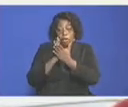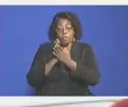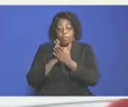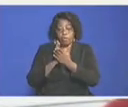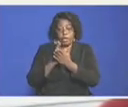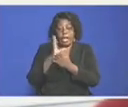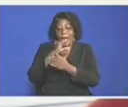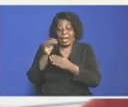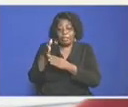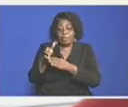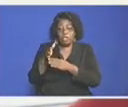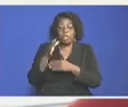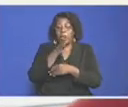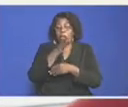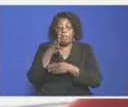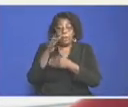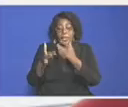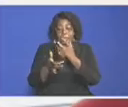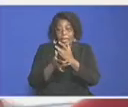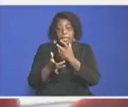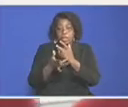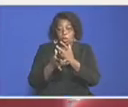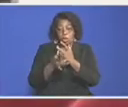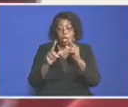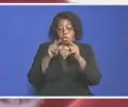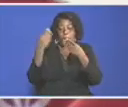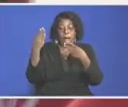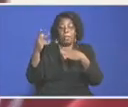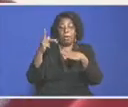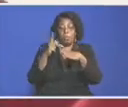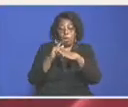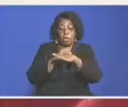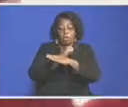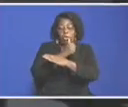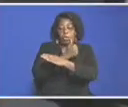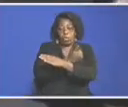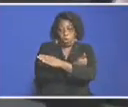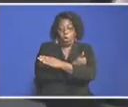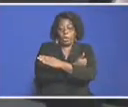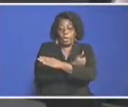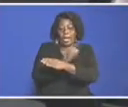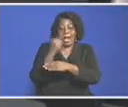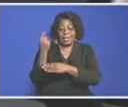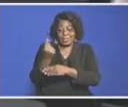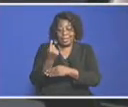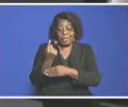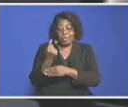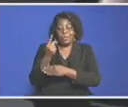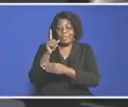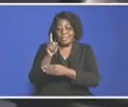grants for fishing, farming, technology, the Grand Bahama Port Authority, as well as standalone needs.